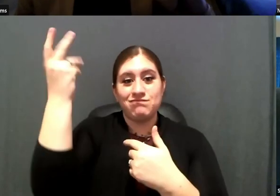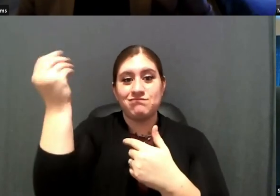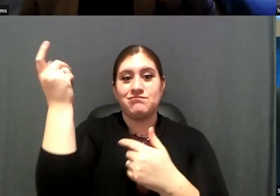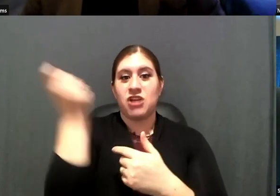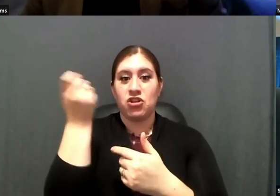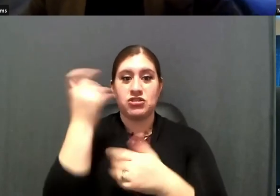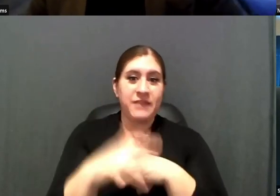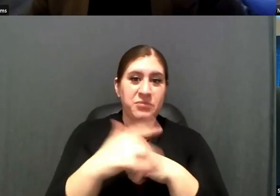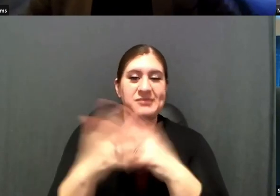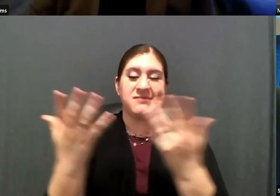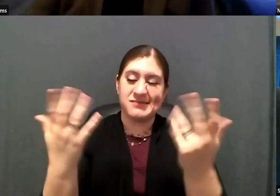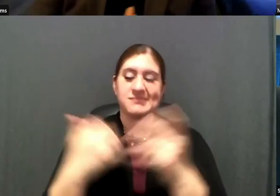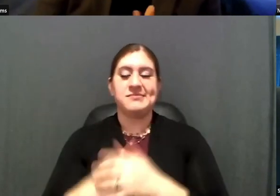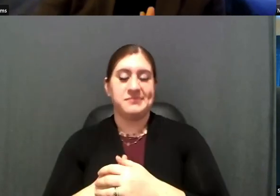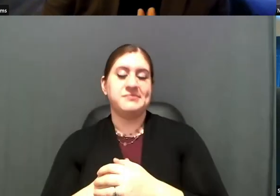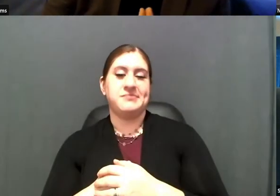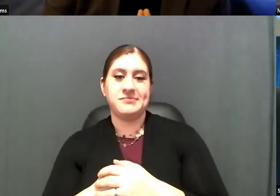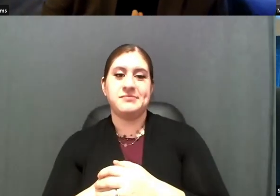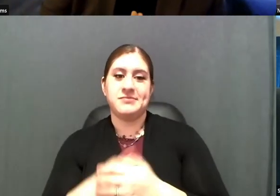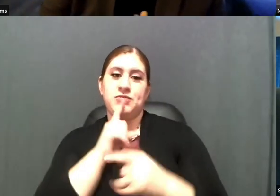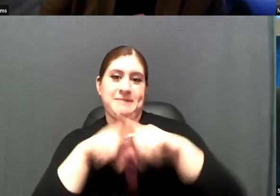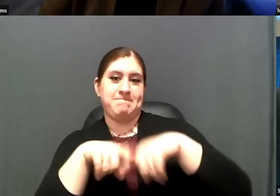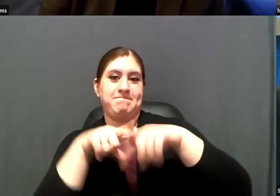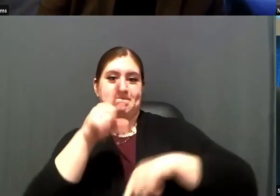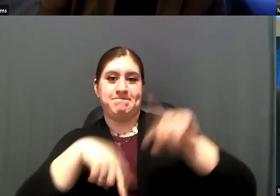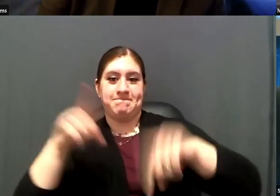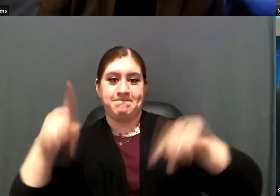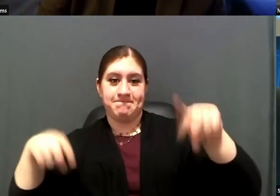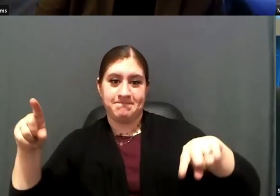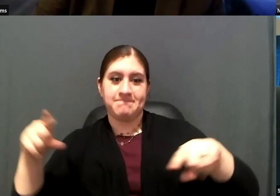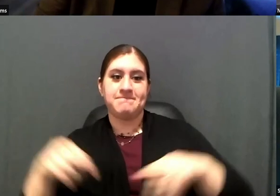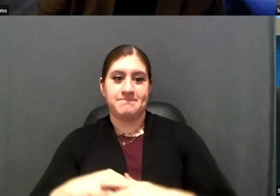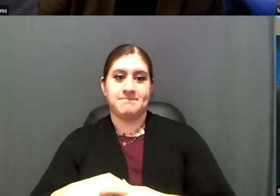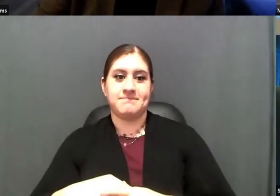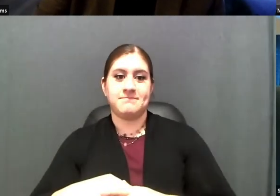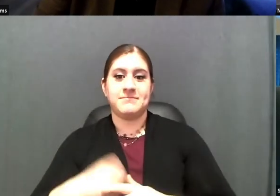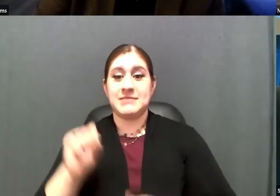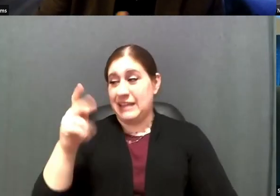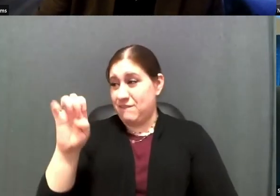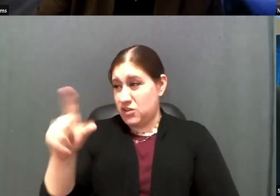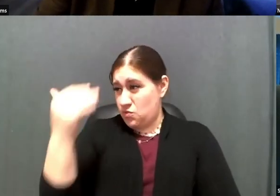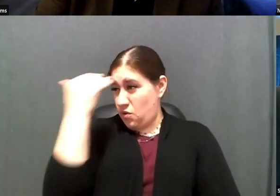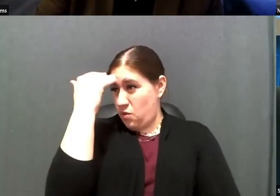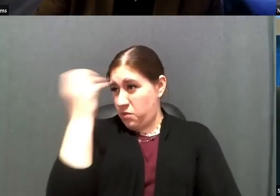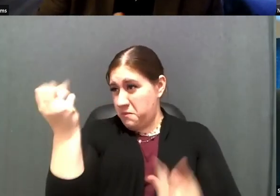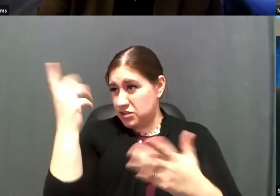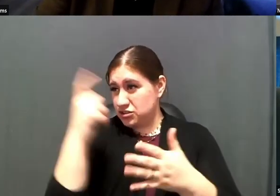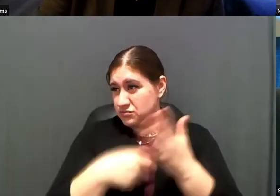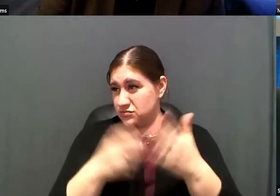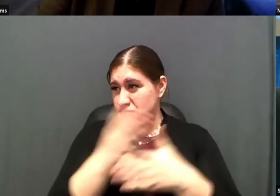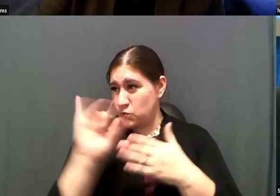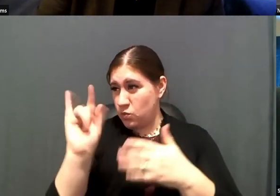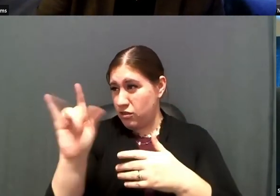in. Right. So it really varies. Stephanie, I don't know if you have any idea of where that information